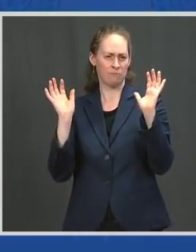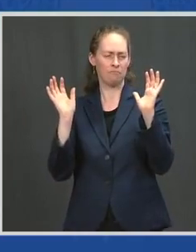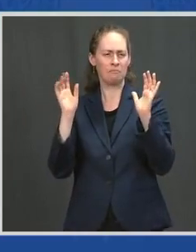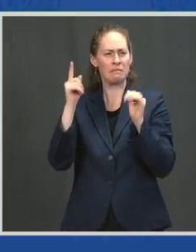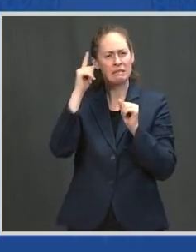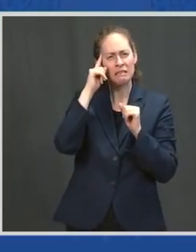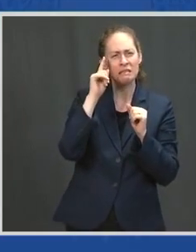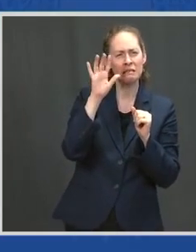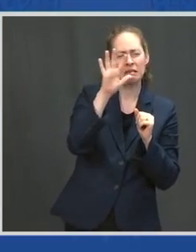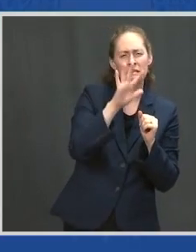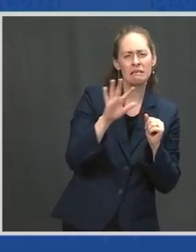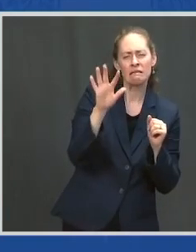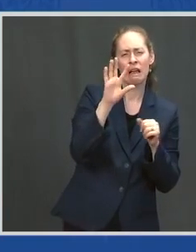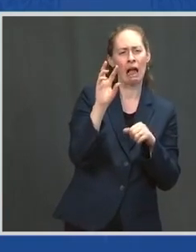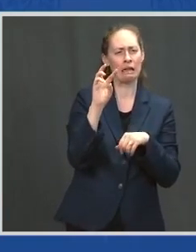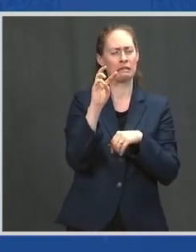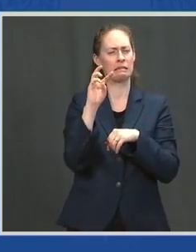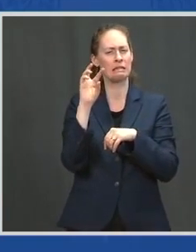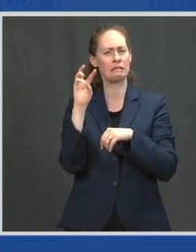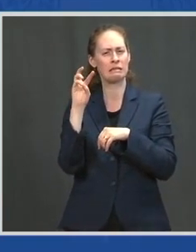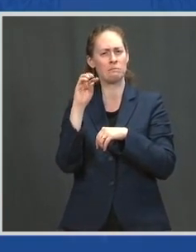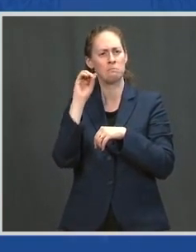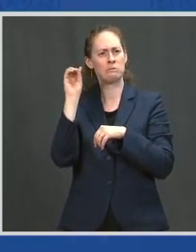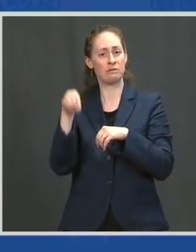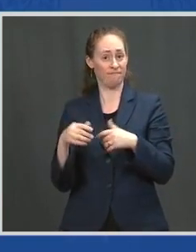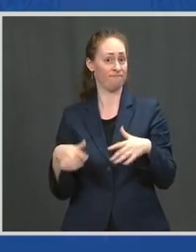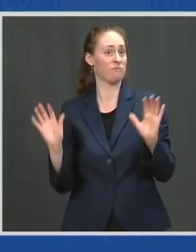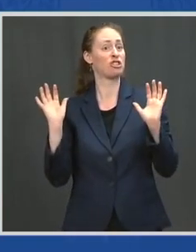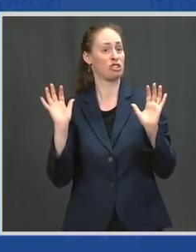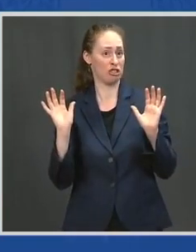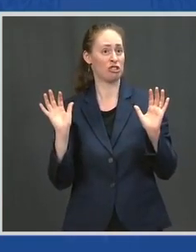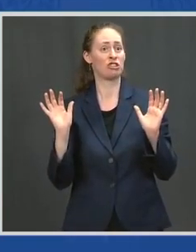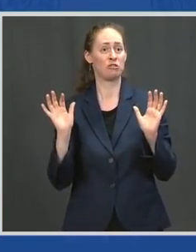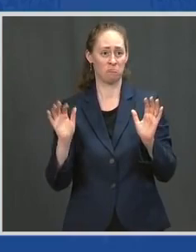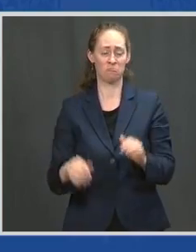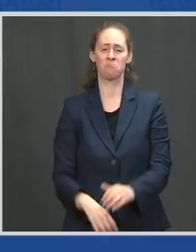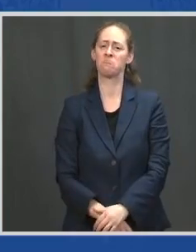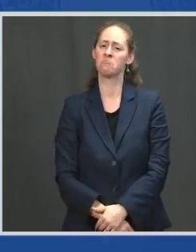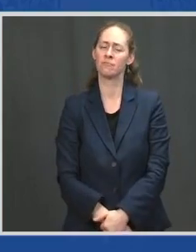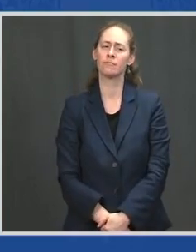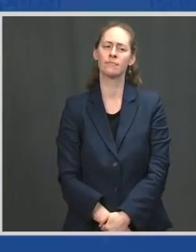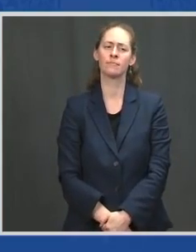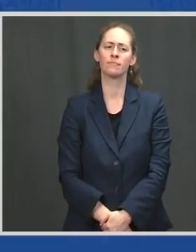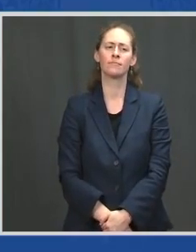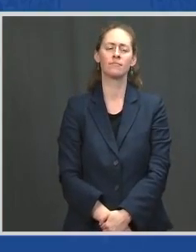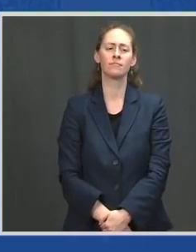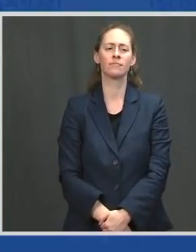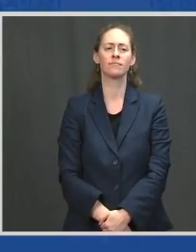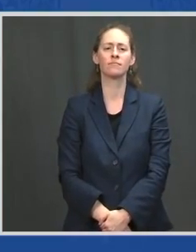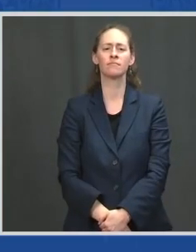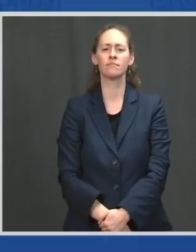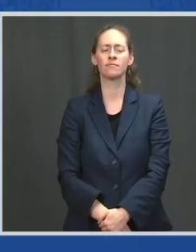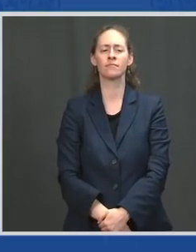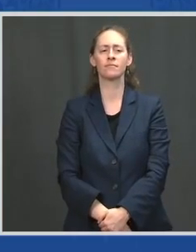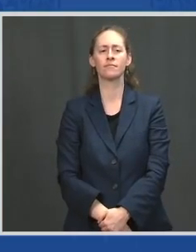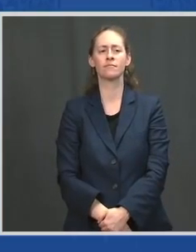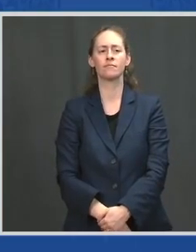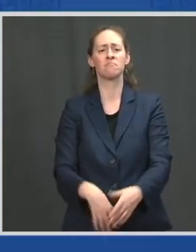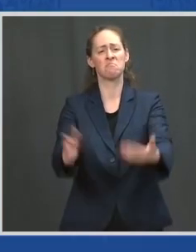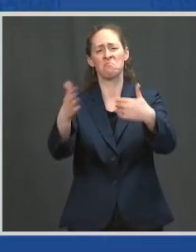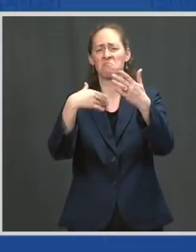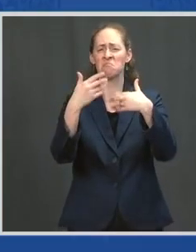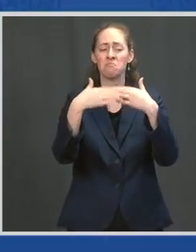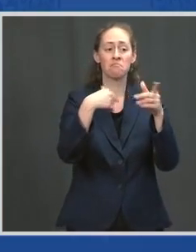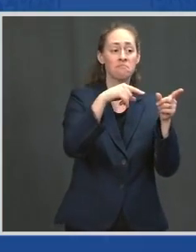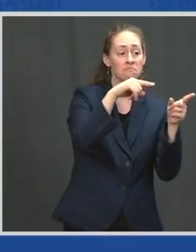66% fully vaccinated. And there's virtually no difference between white, black, Hispanic,